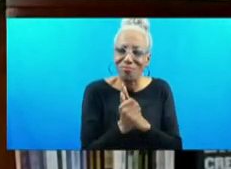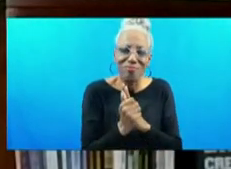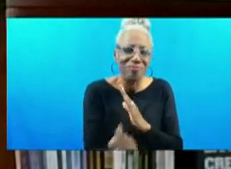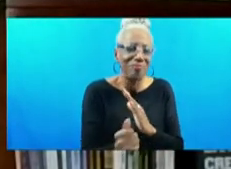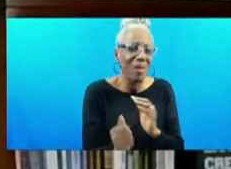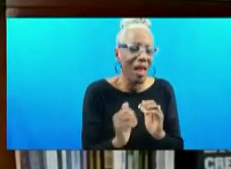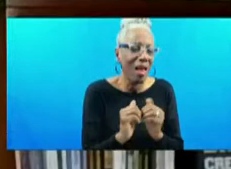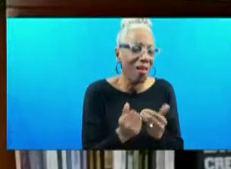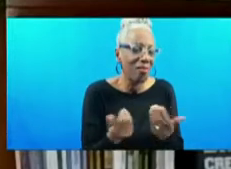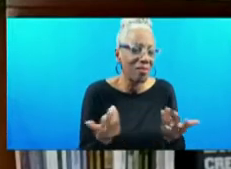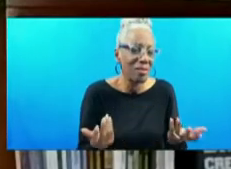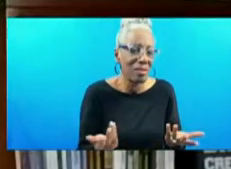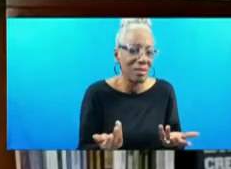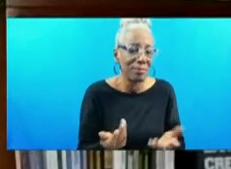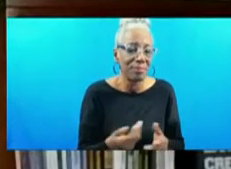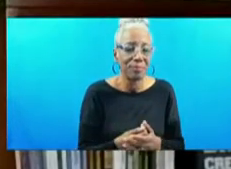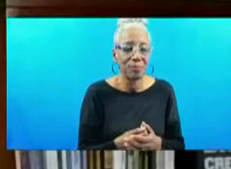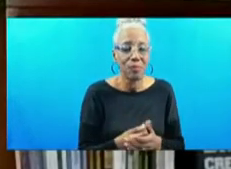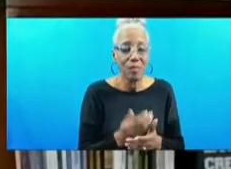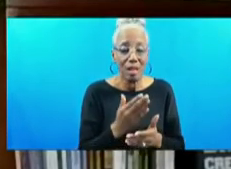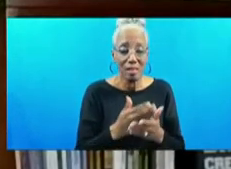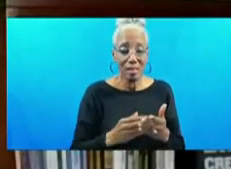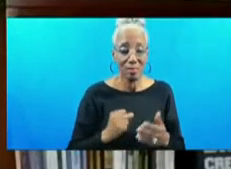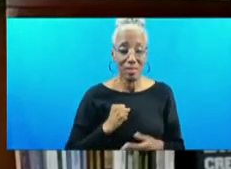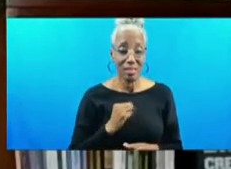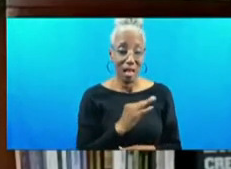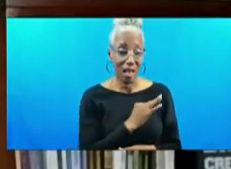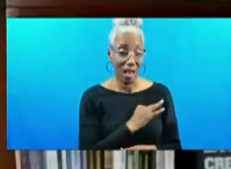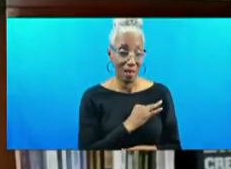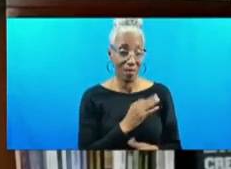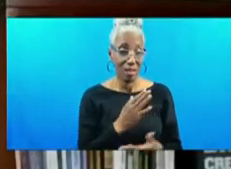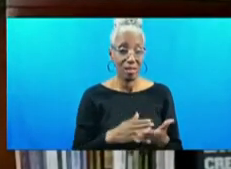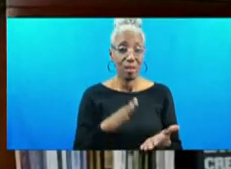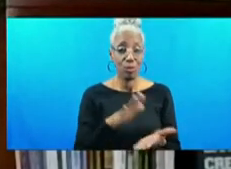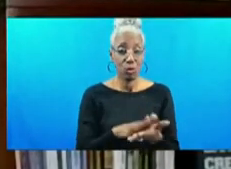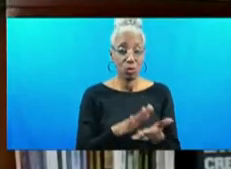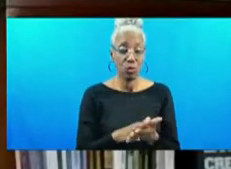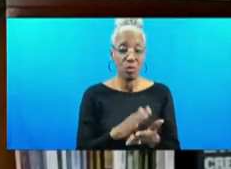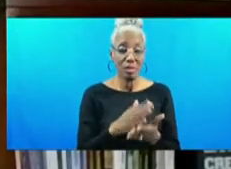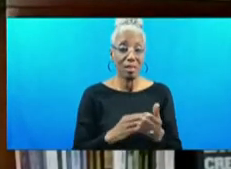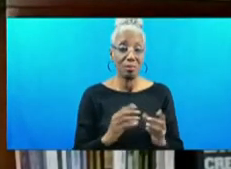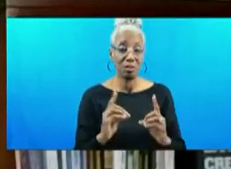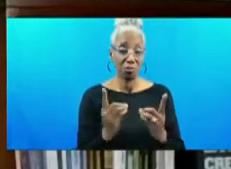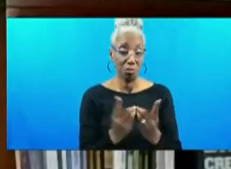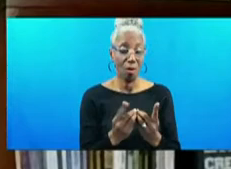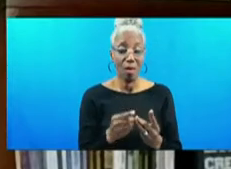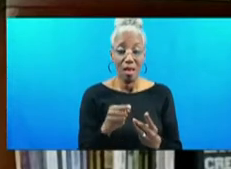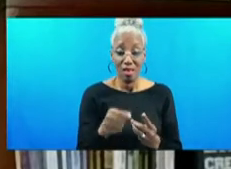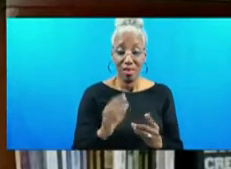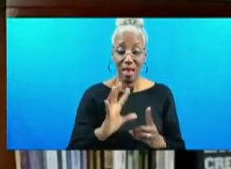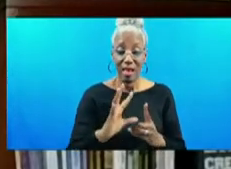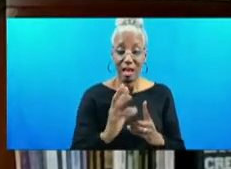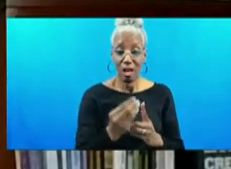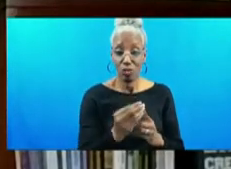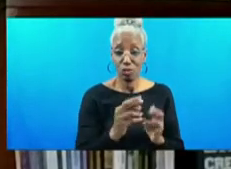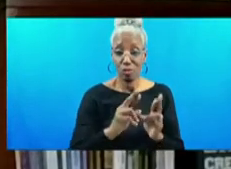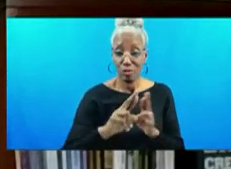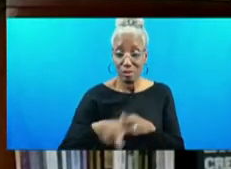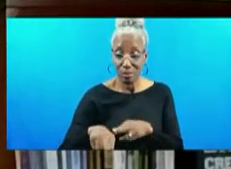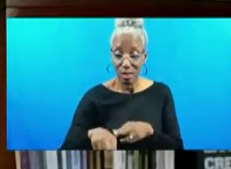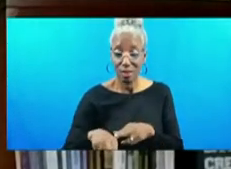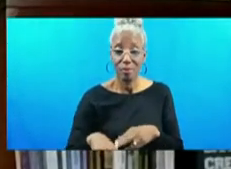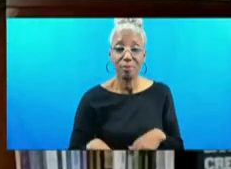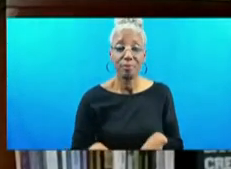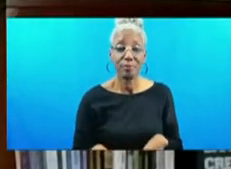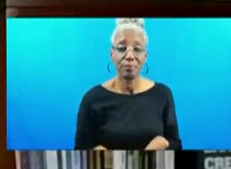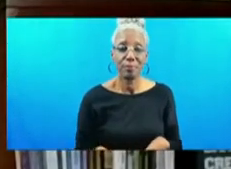are some staff, schools, and departments who are culturally responsive, neither the awareness that is important nor